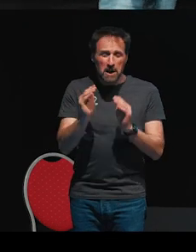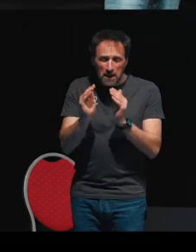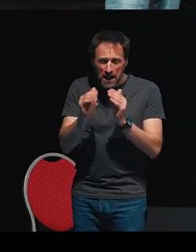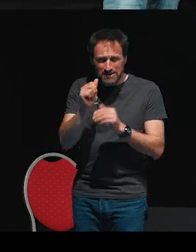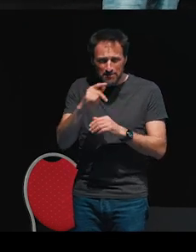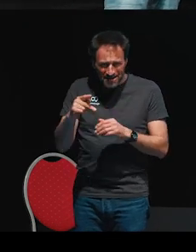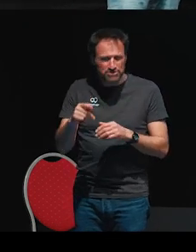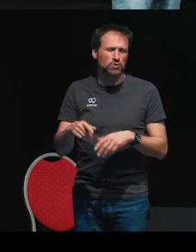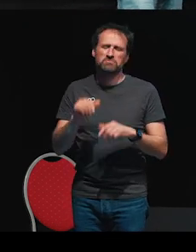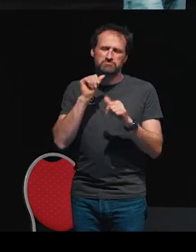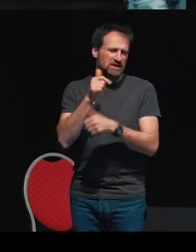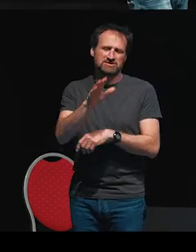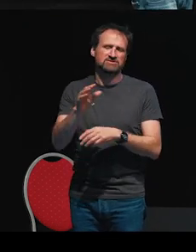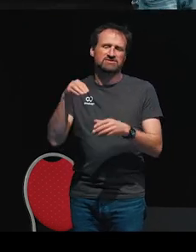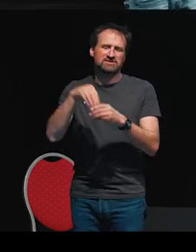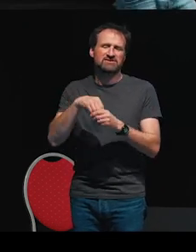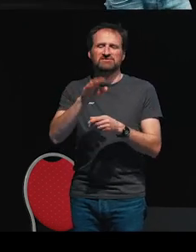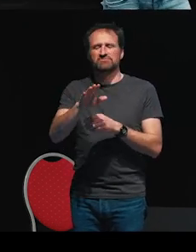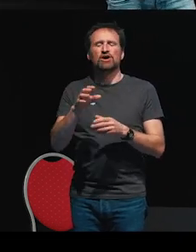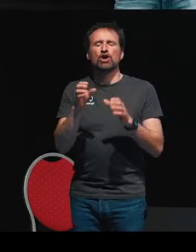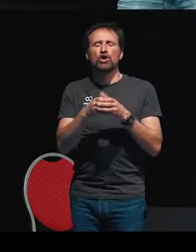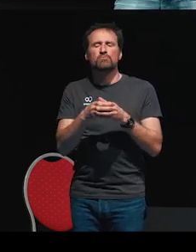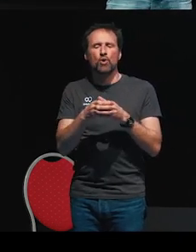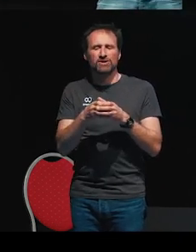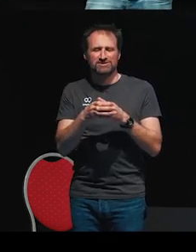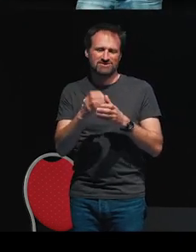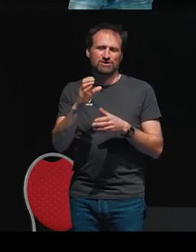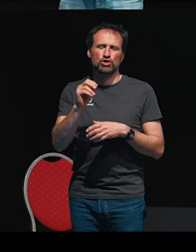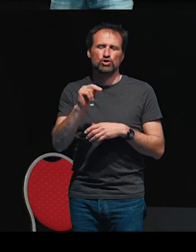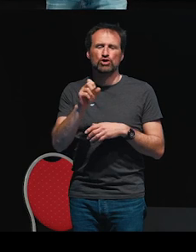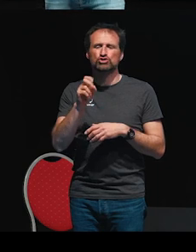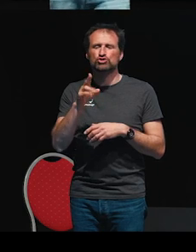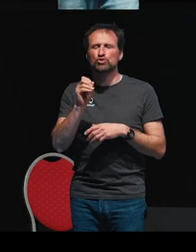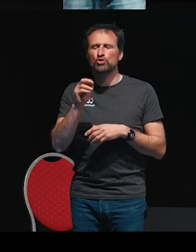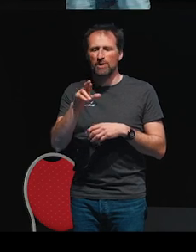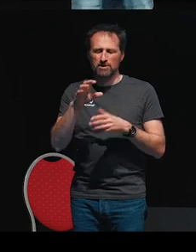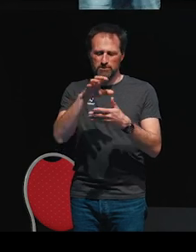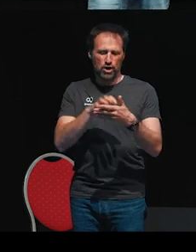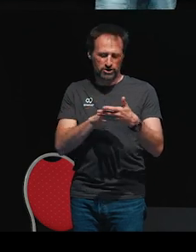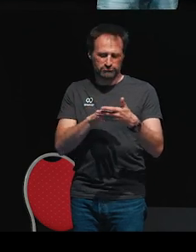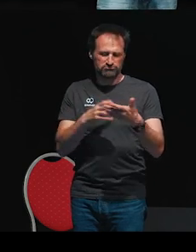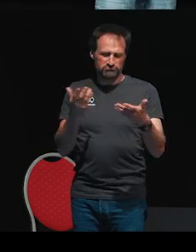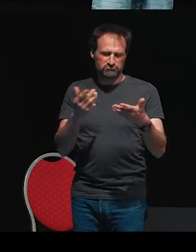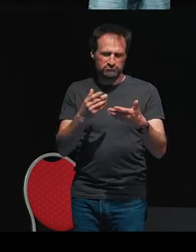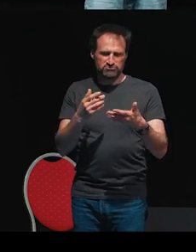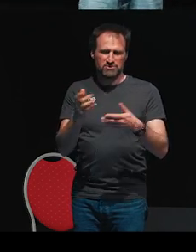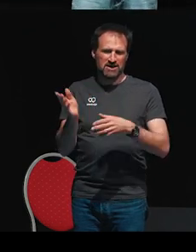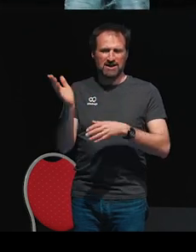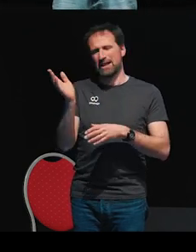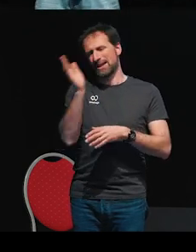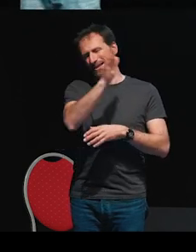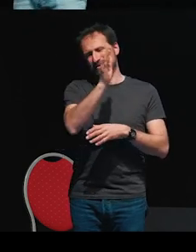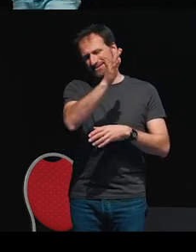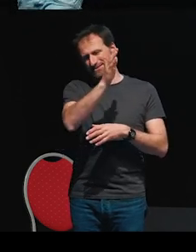time you hold your state in your components, in this consumer block here, this white block on the left. What I really suggest is move